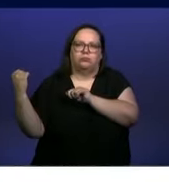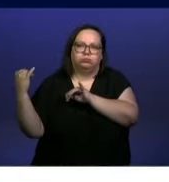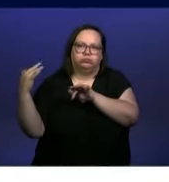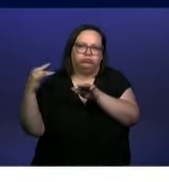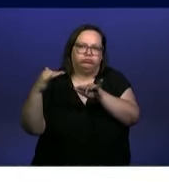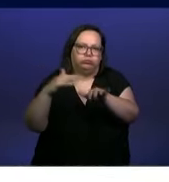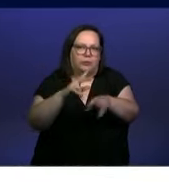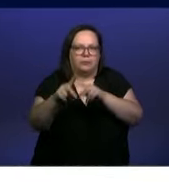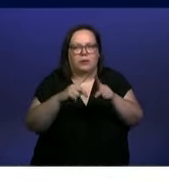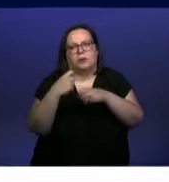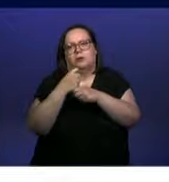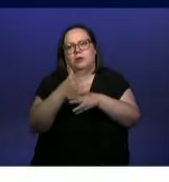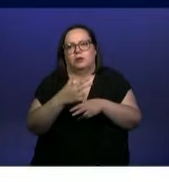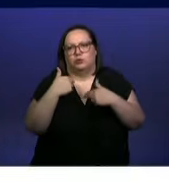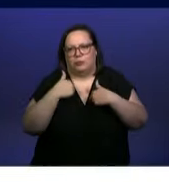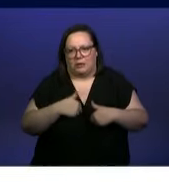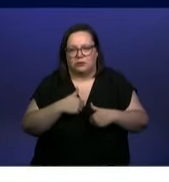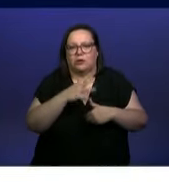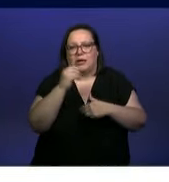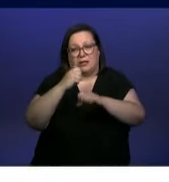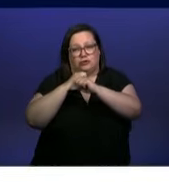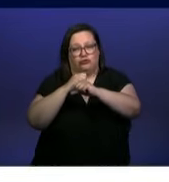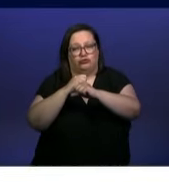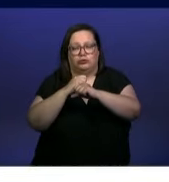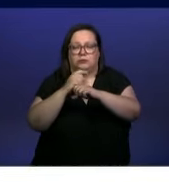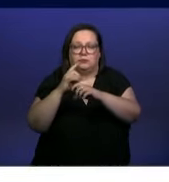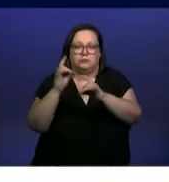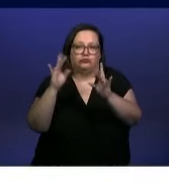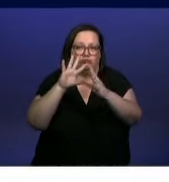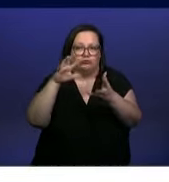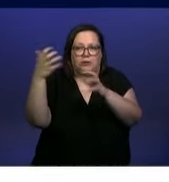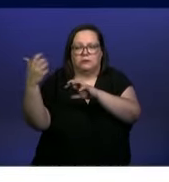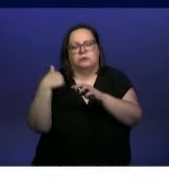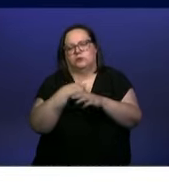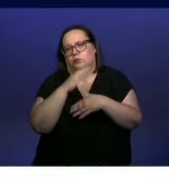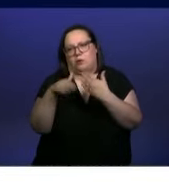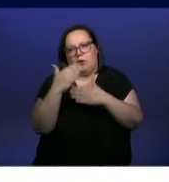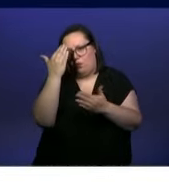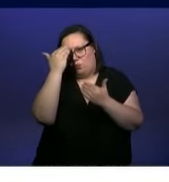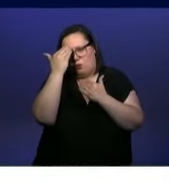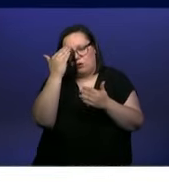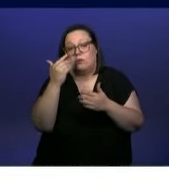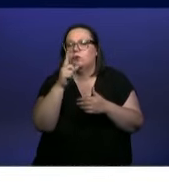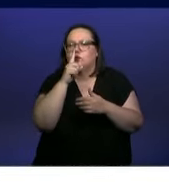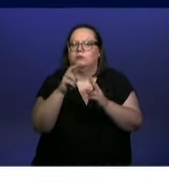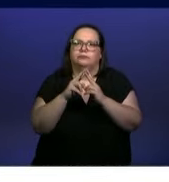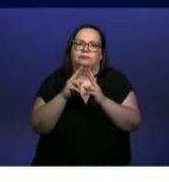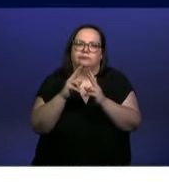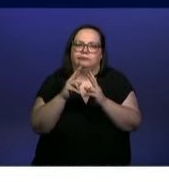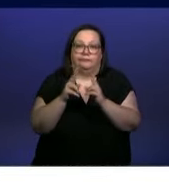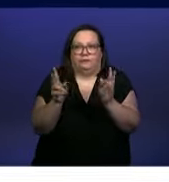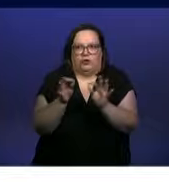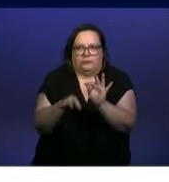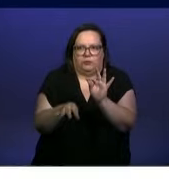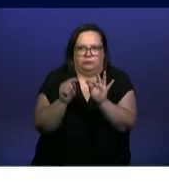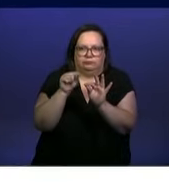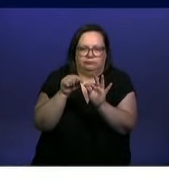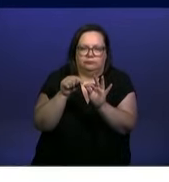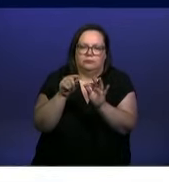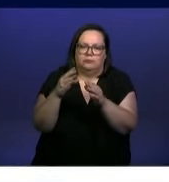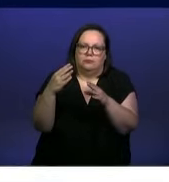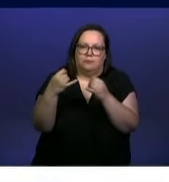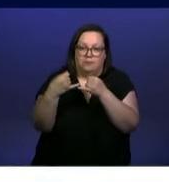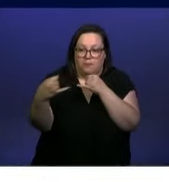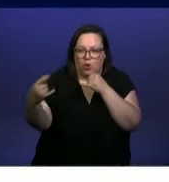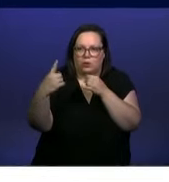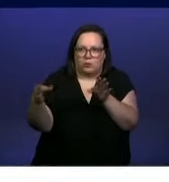crisis and a security crisis that we are all aware of. It's very simple. The border needs to be closed. We